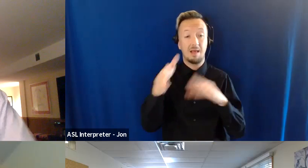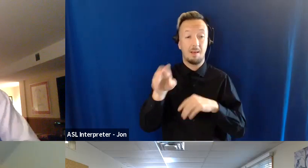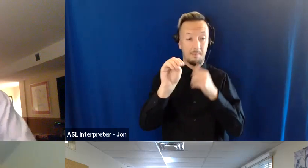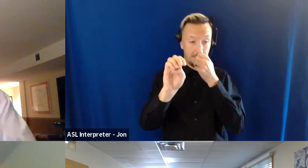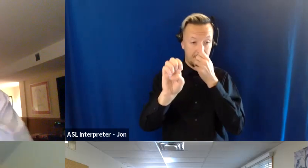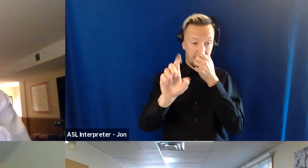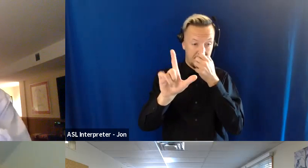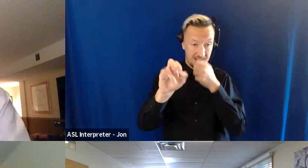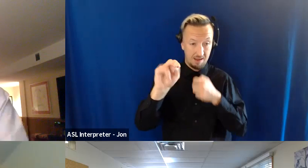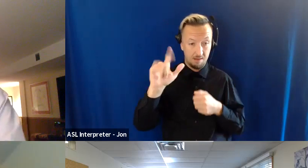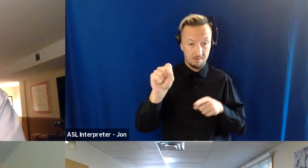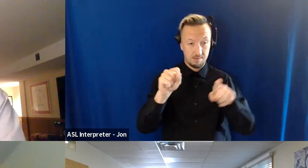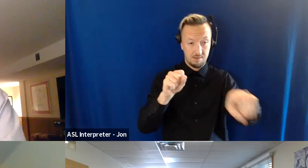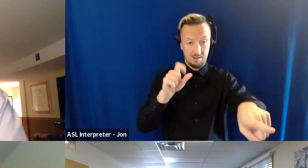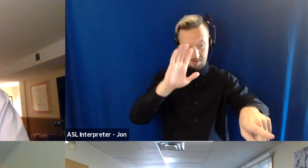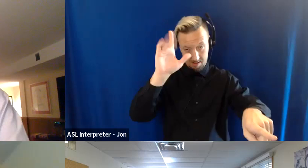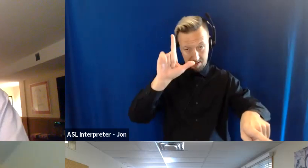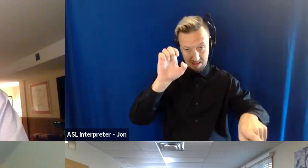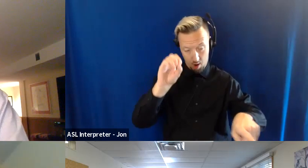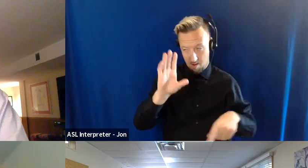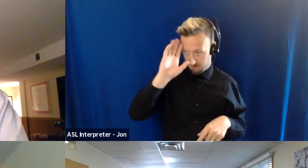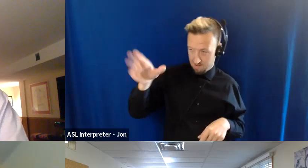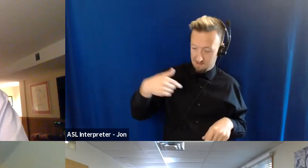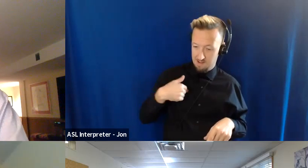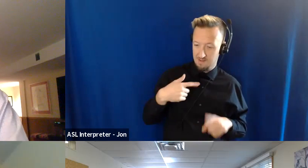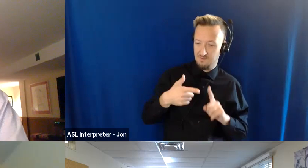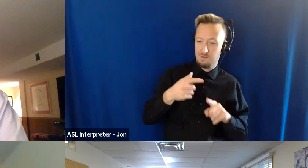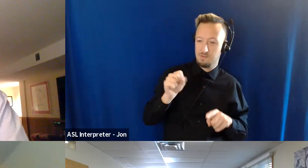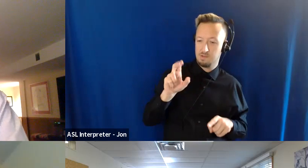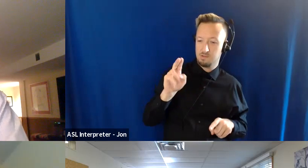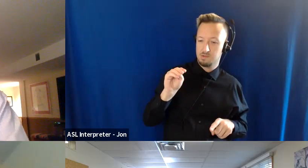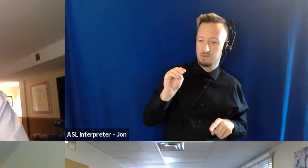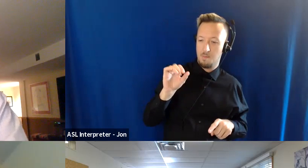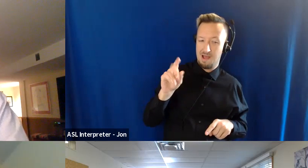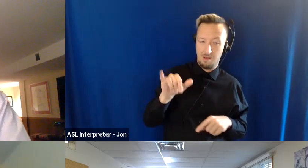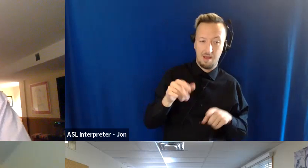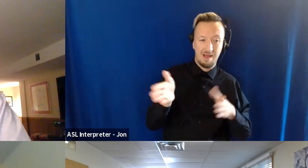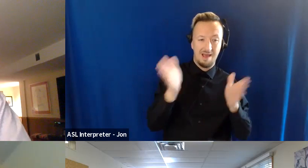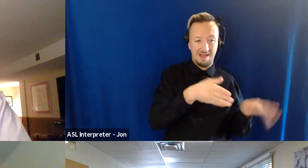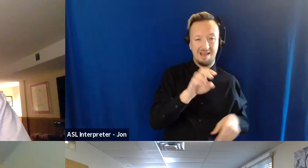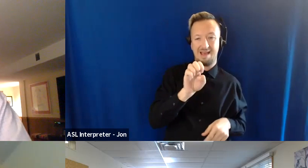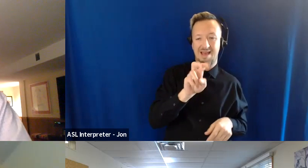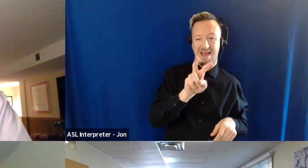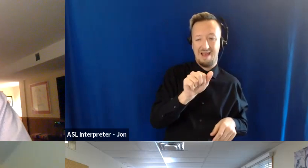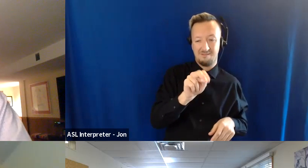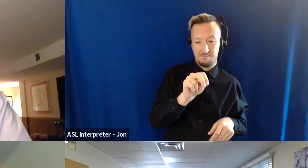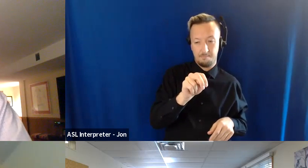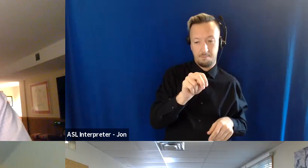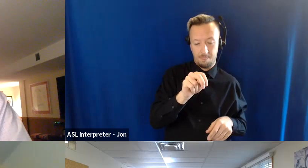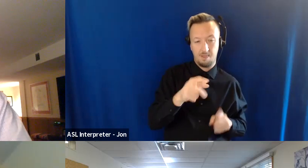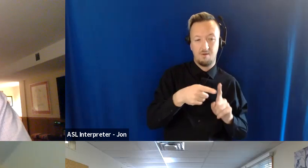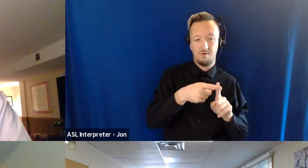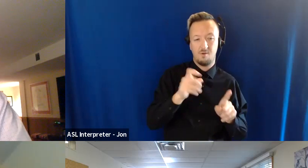We have Leo. Hi, everybody. I'm Leo. I'm from Sonoma County. And Evan. Hello, I'm Evan. I'm from Fort Collins,